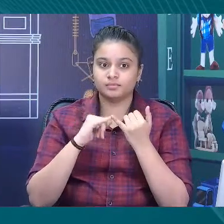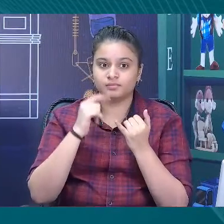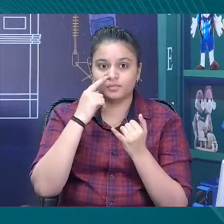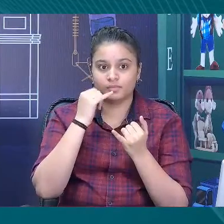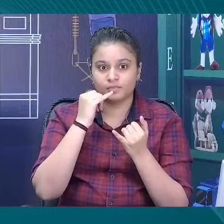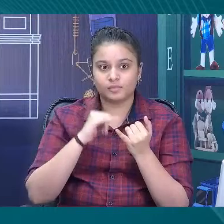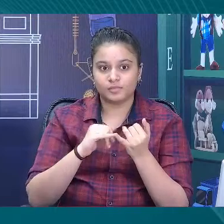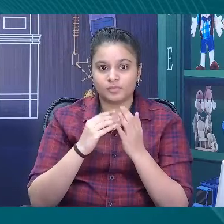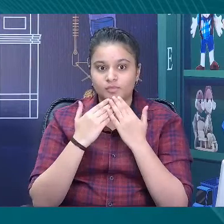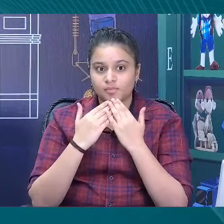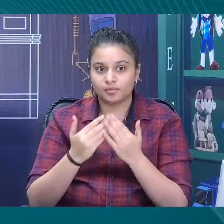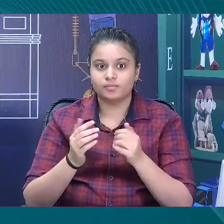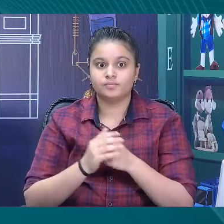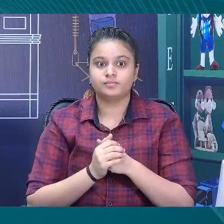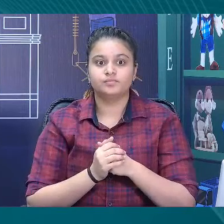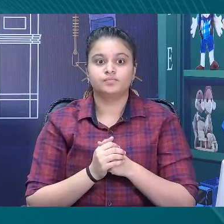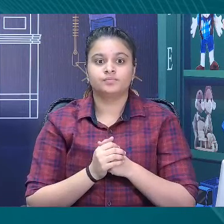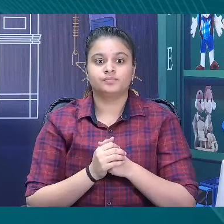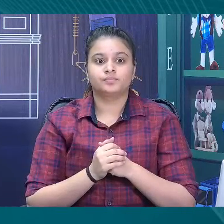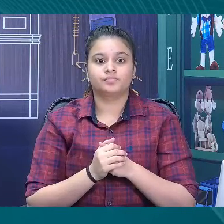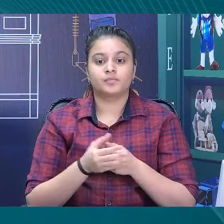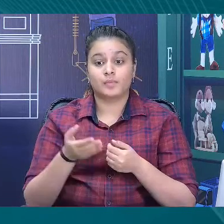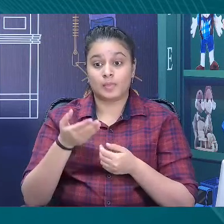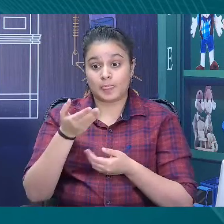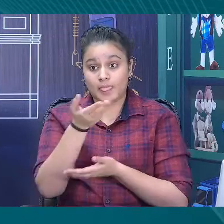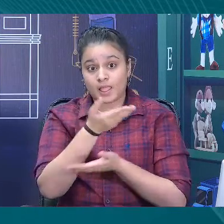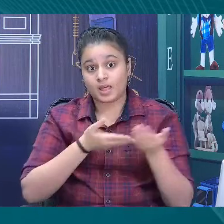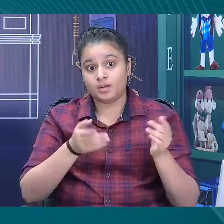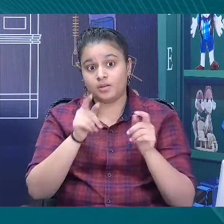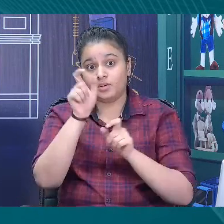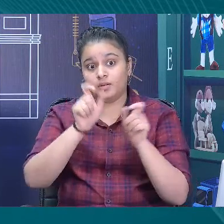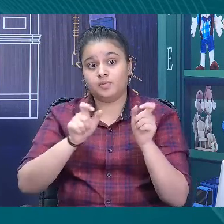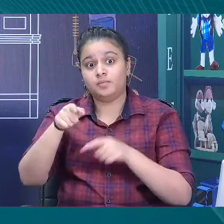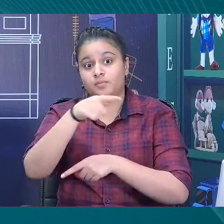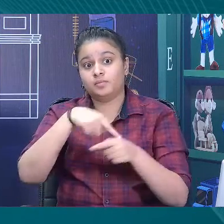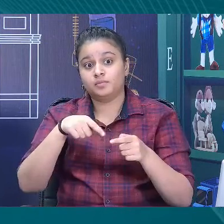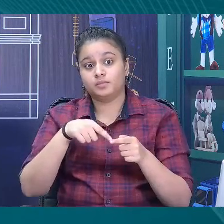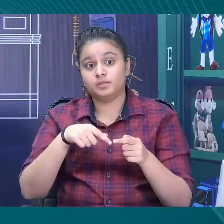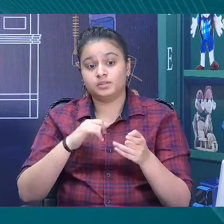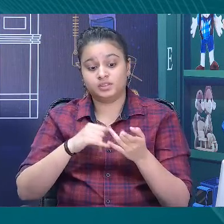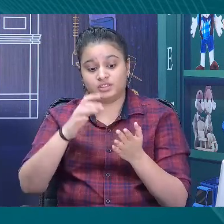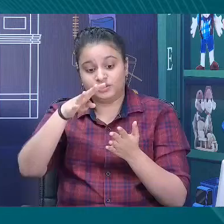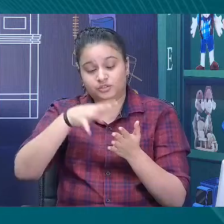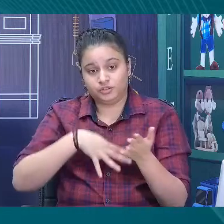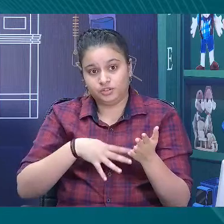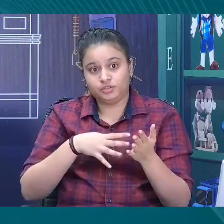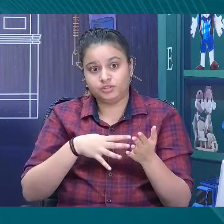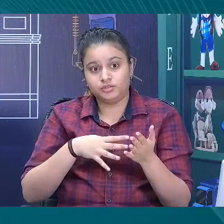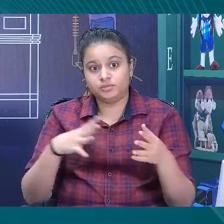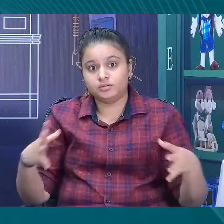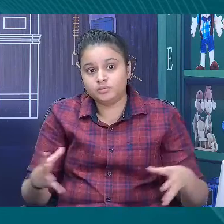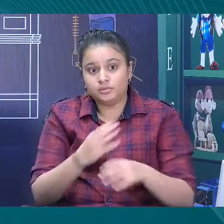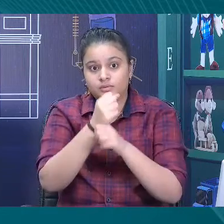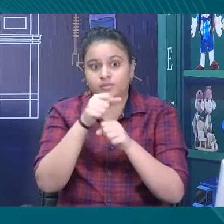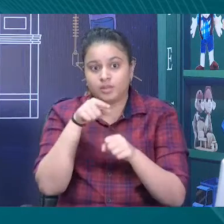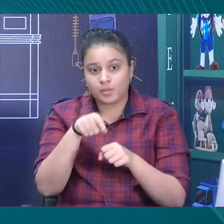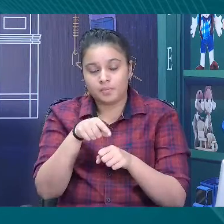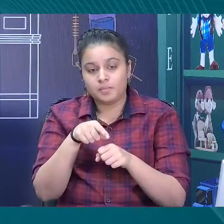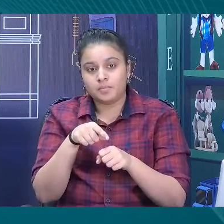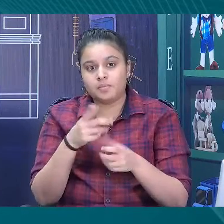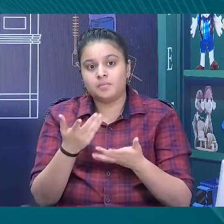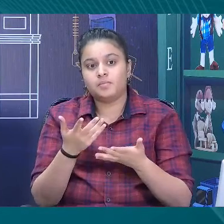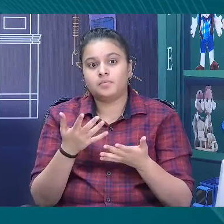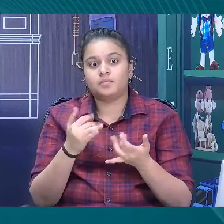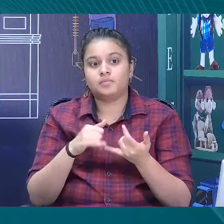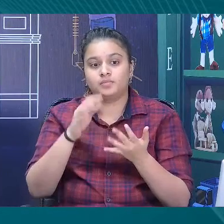a pleasure. Thank you. So viewers, now it's time for me to wind up this session. In this session, we had